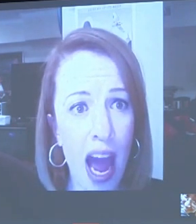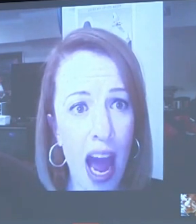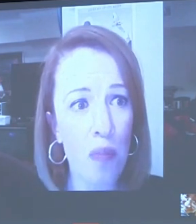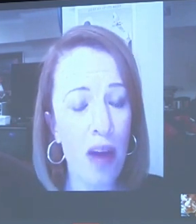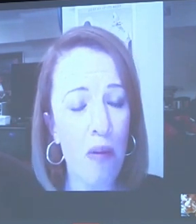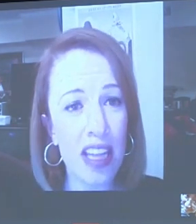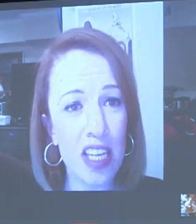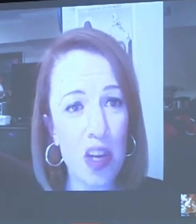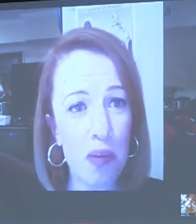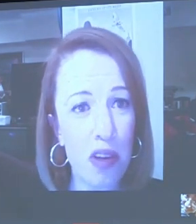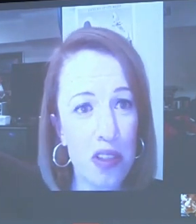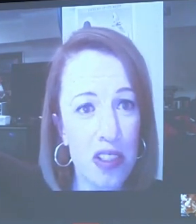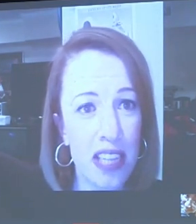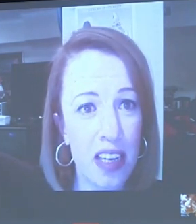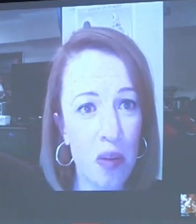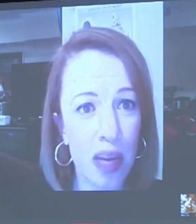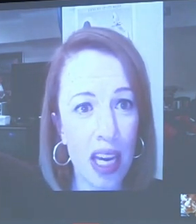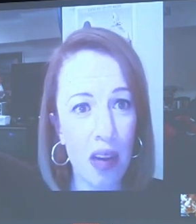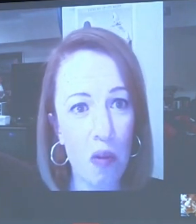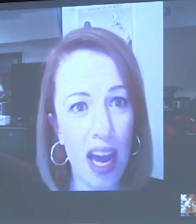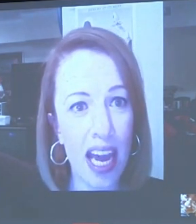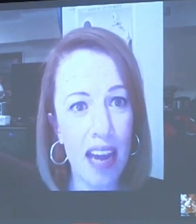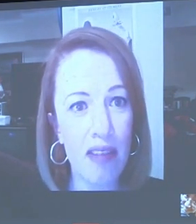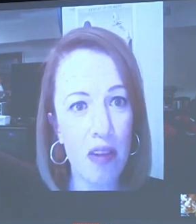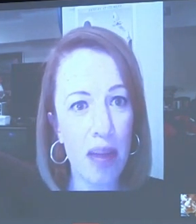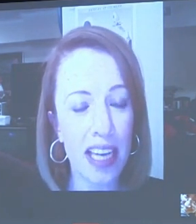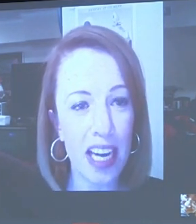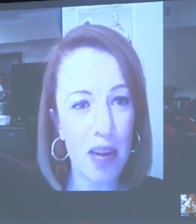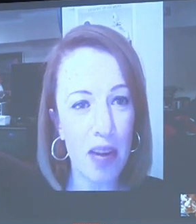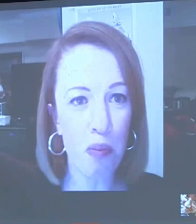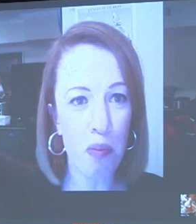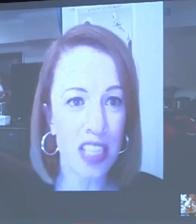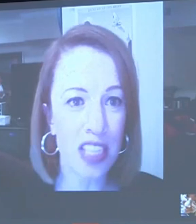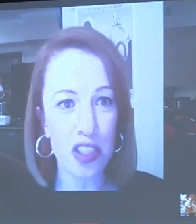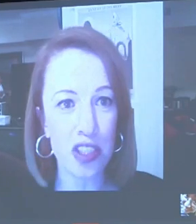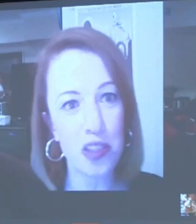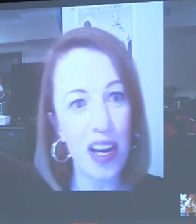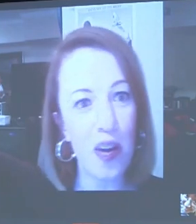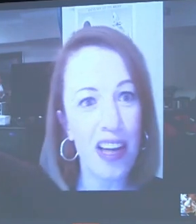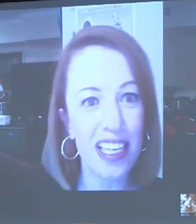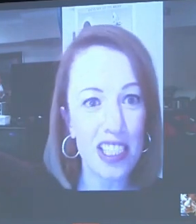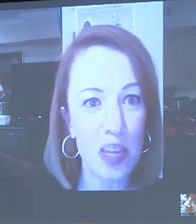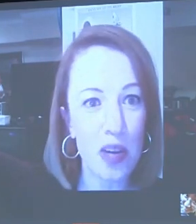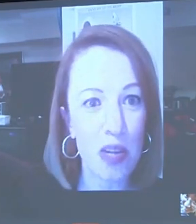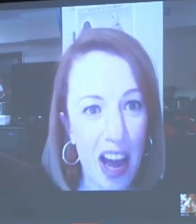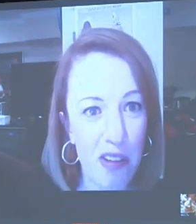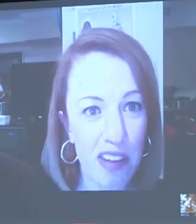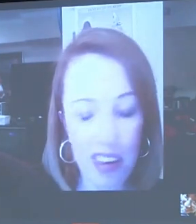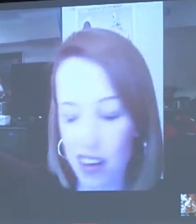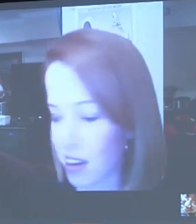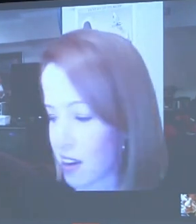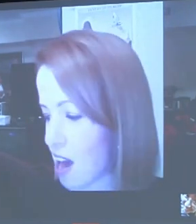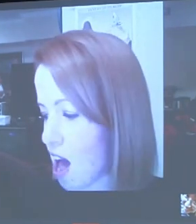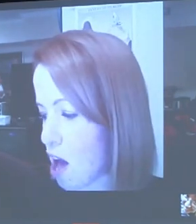I hope that one of the interpreters will signal me, wave, or make an inappropriate gesture so I know I need to slow down,